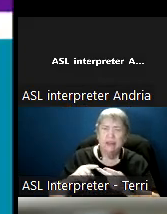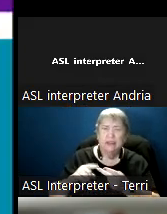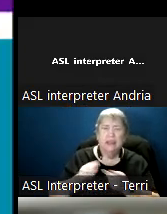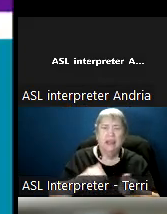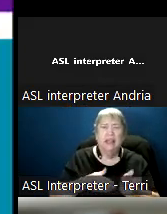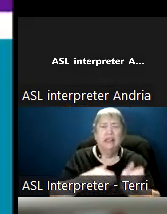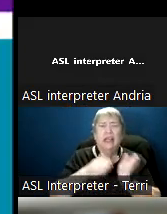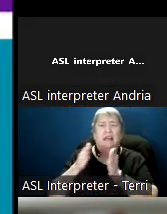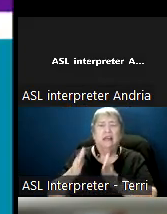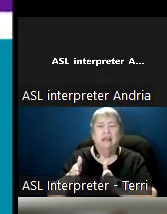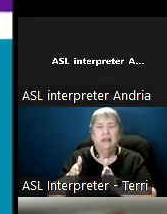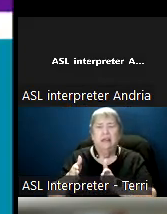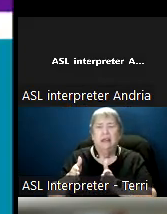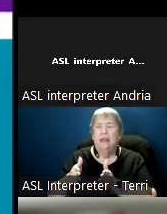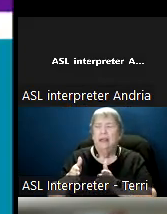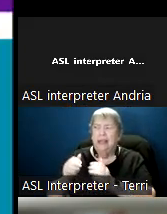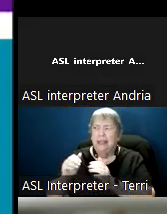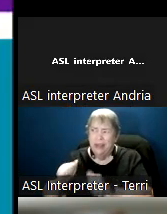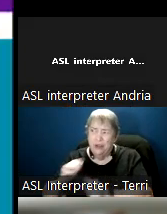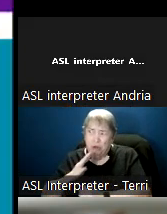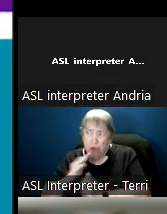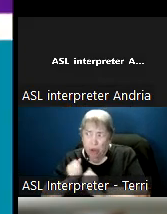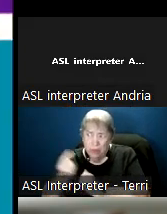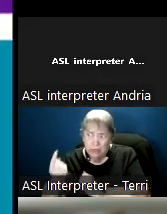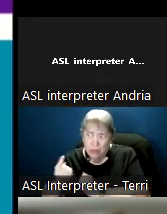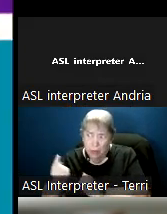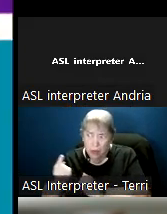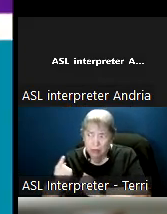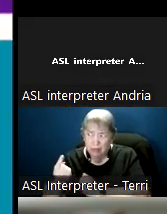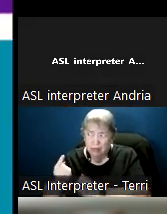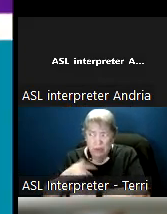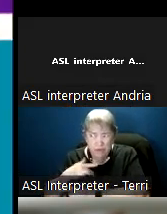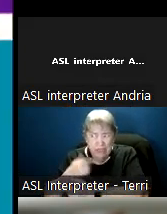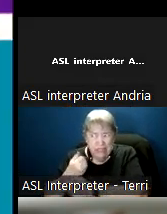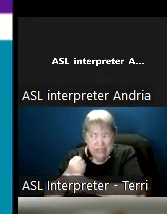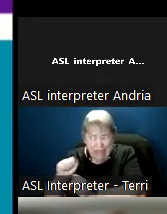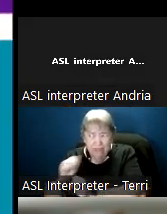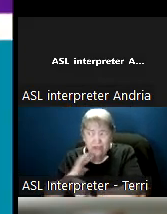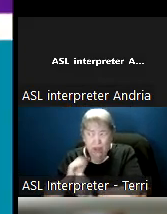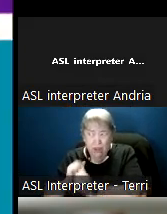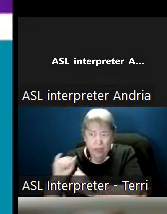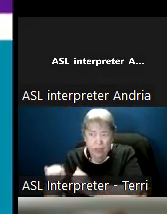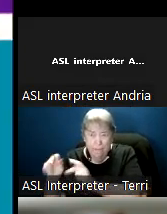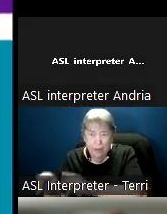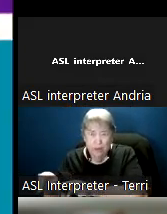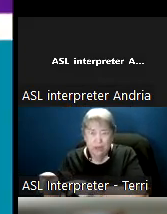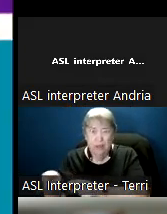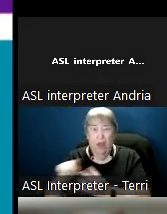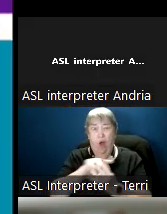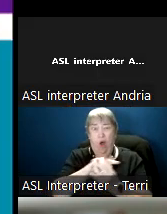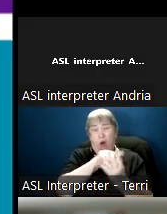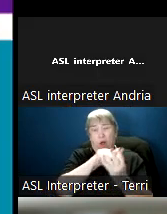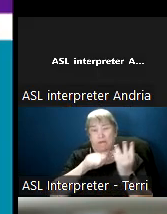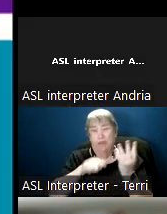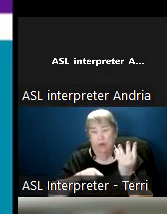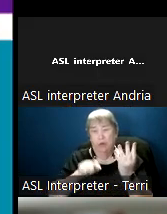there a safe person? Is there somebody that you can talk to or that you can go to, right? So remember, these questions could be something you're asking a